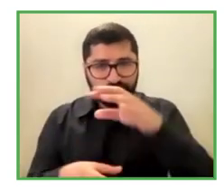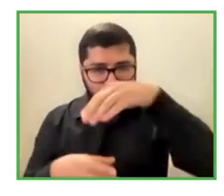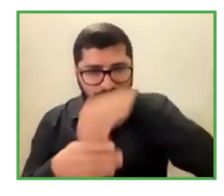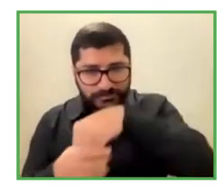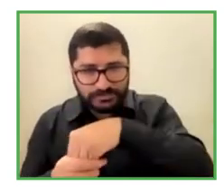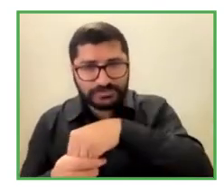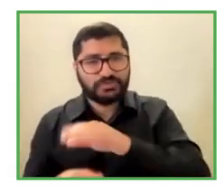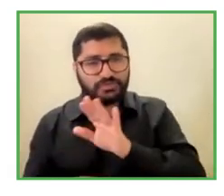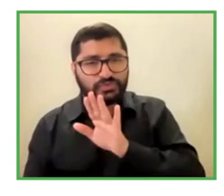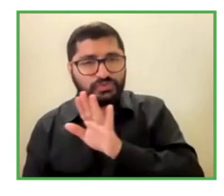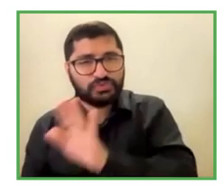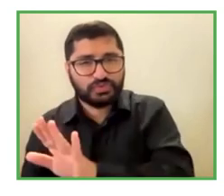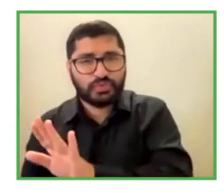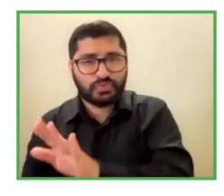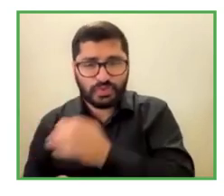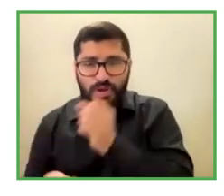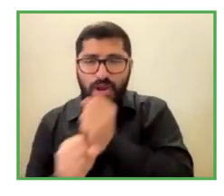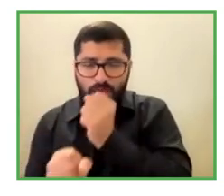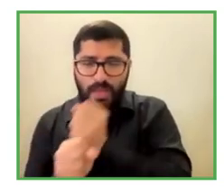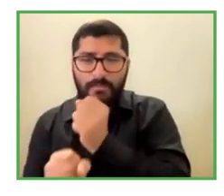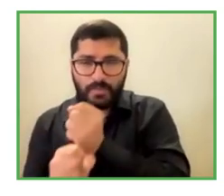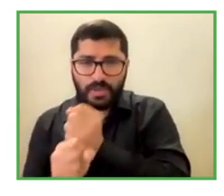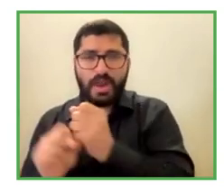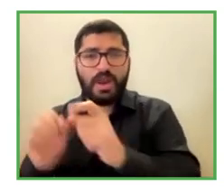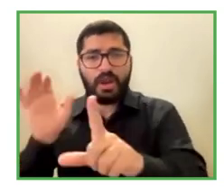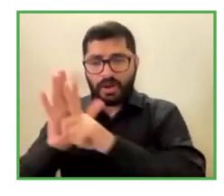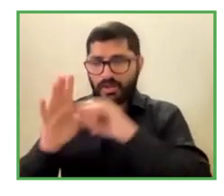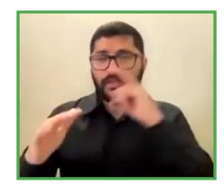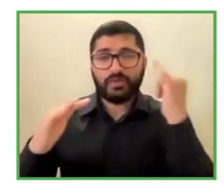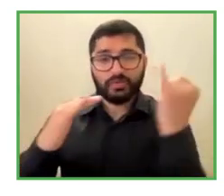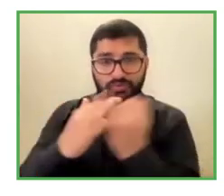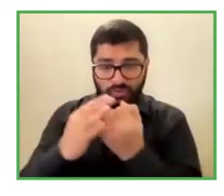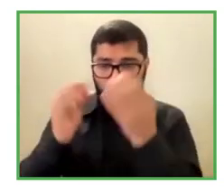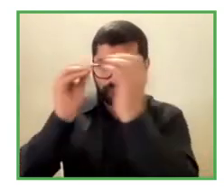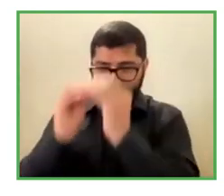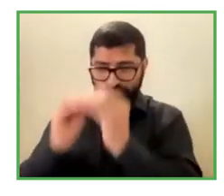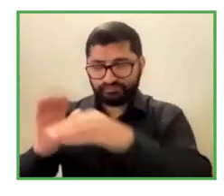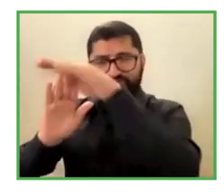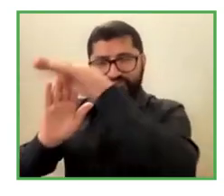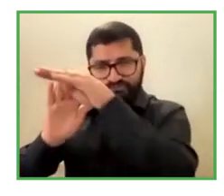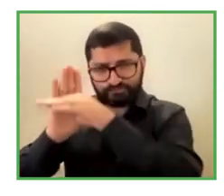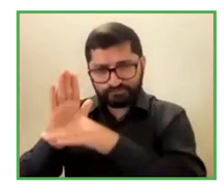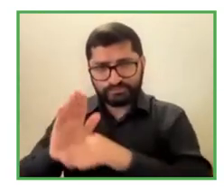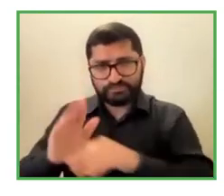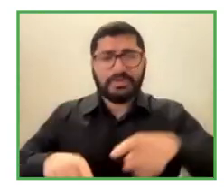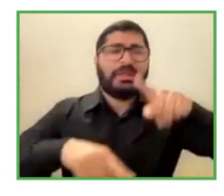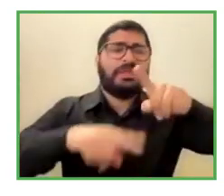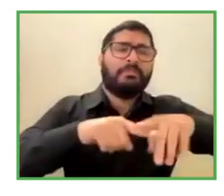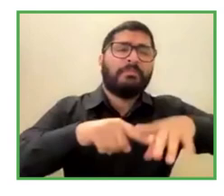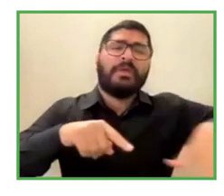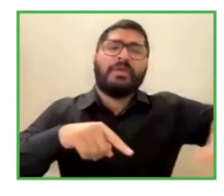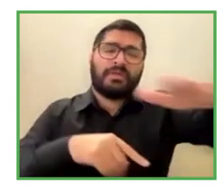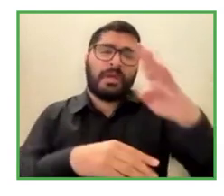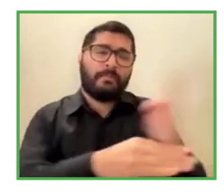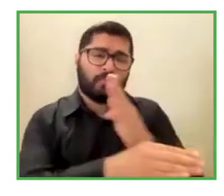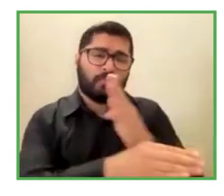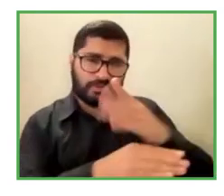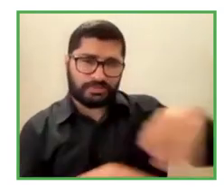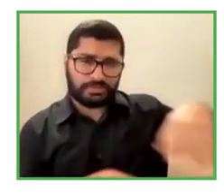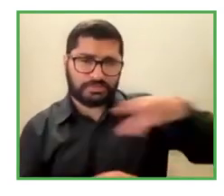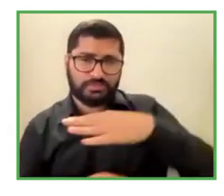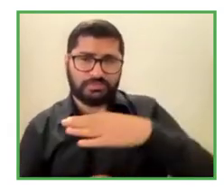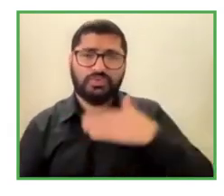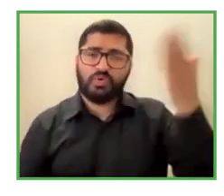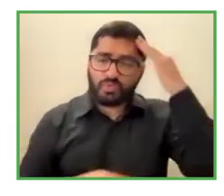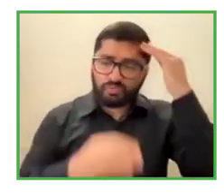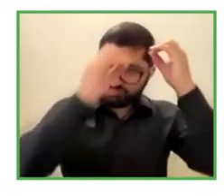not considered in the law of labor inclusion. It depends on the possibilities of each company or the knowledge that each company has. However,